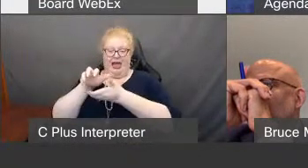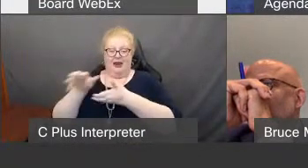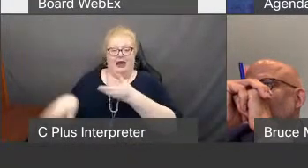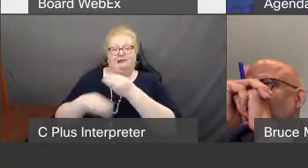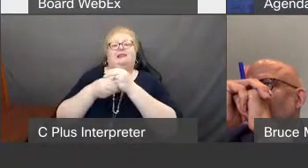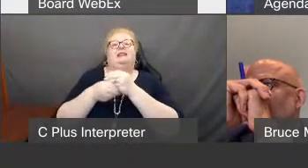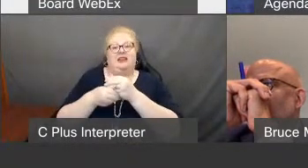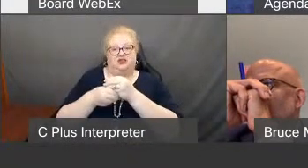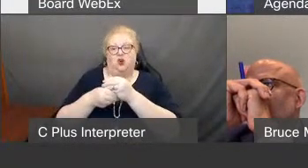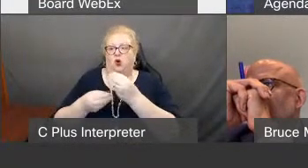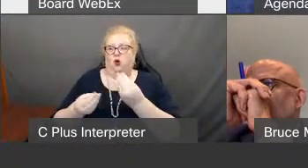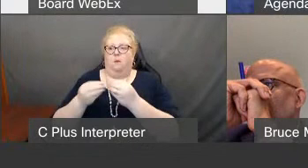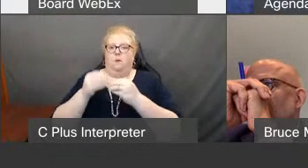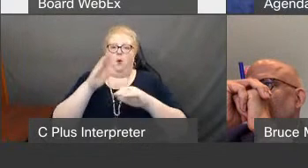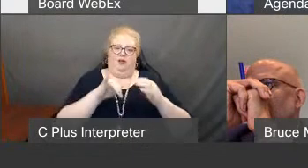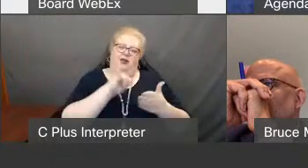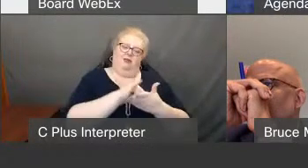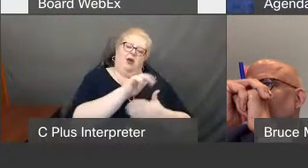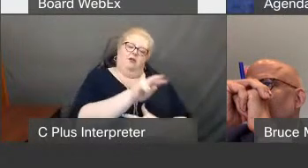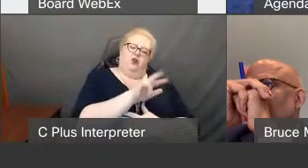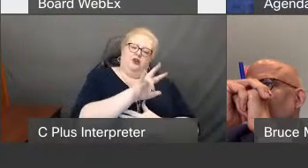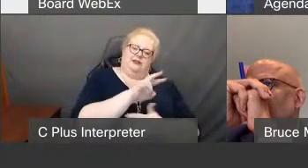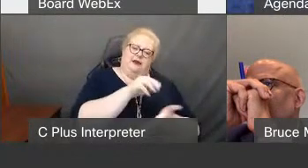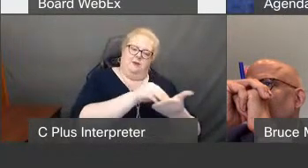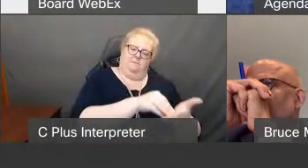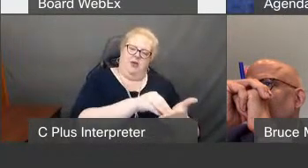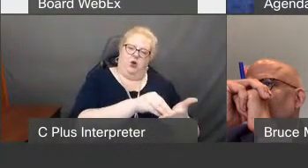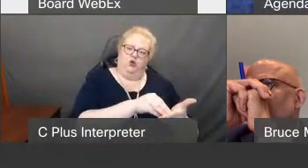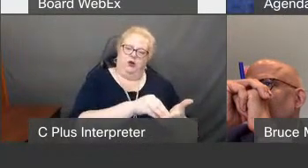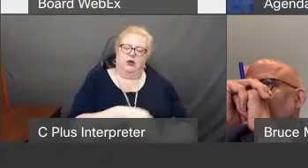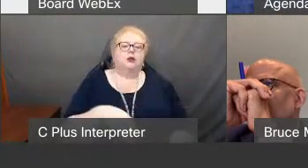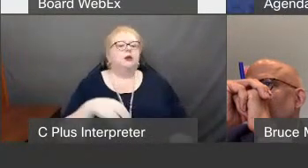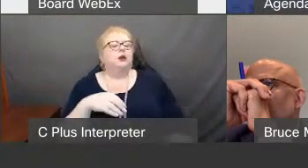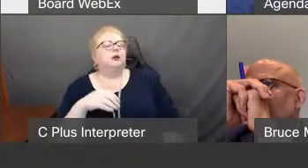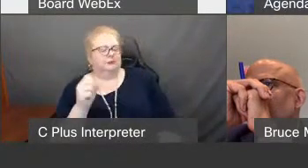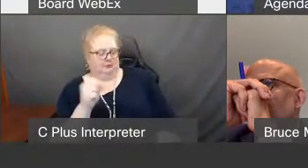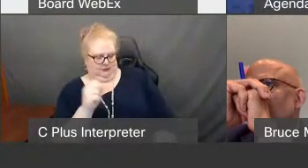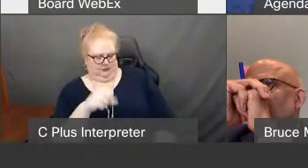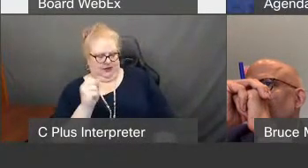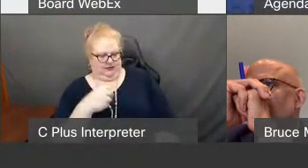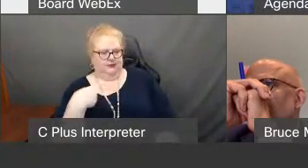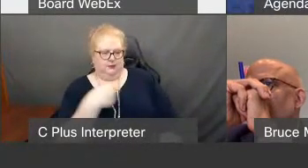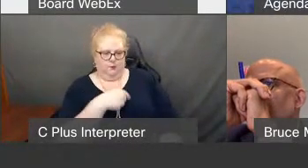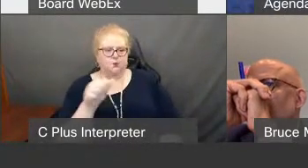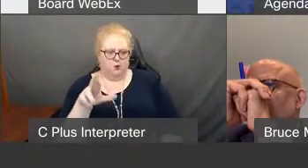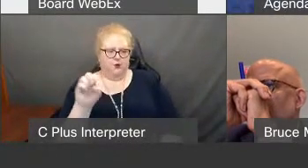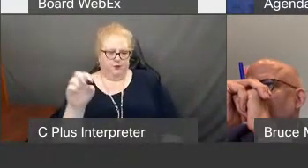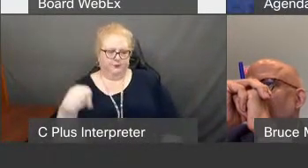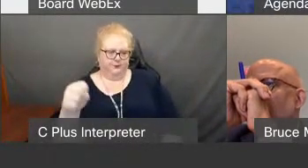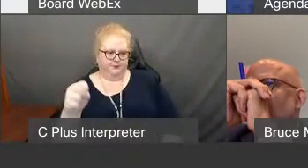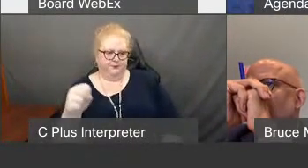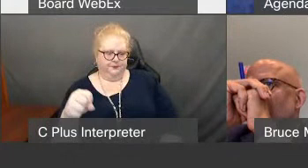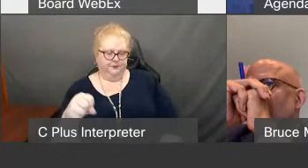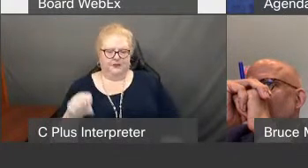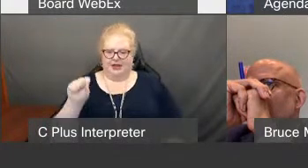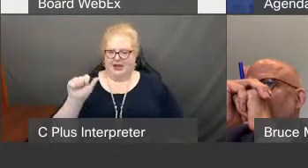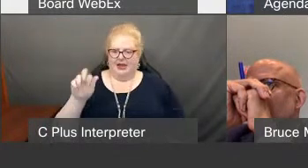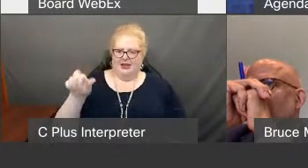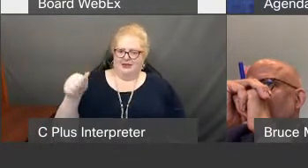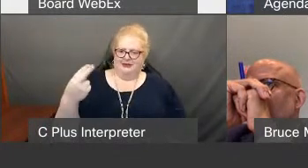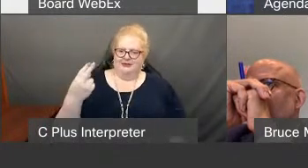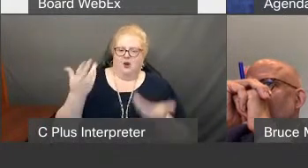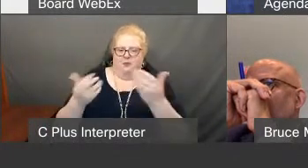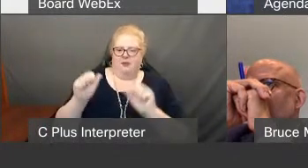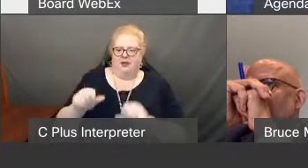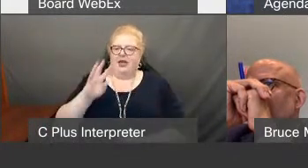this $37 million? Yes, we are. And Sarah may be able to speak more to